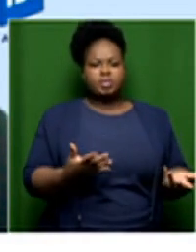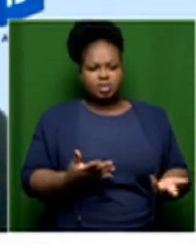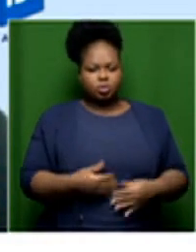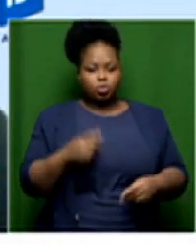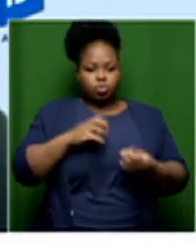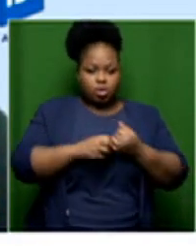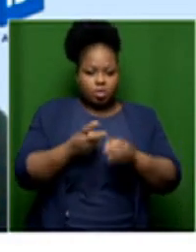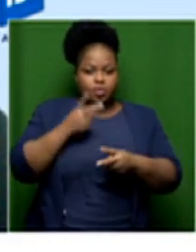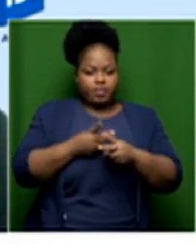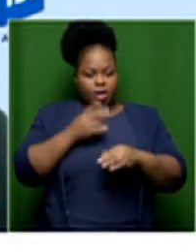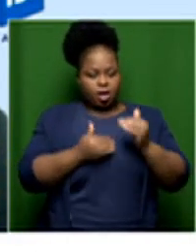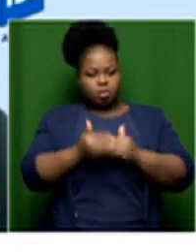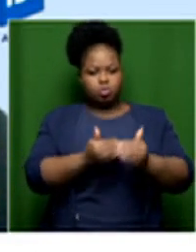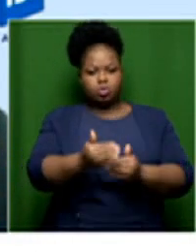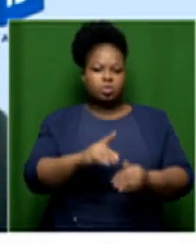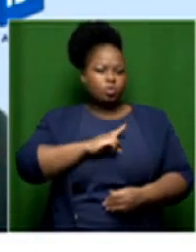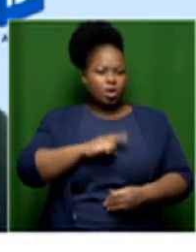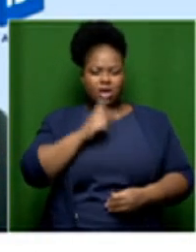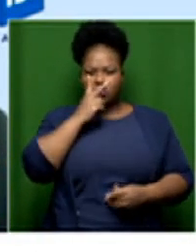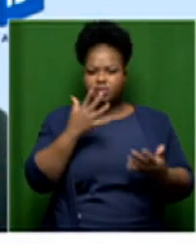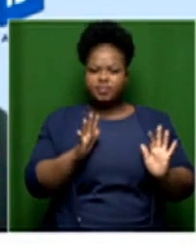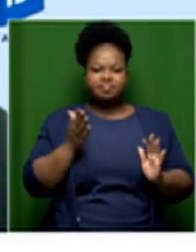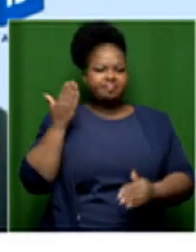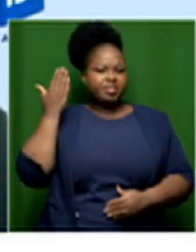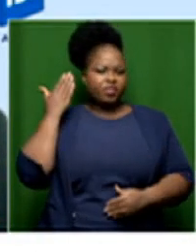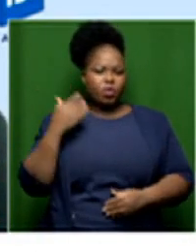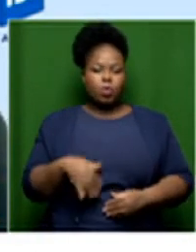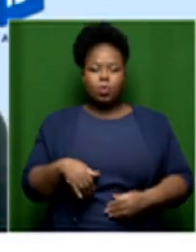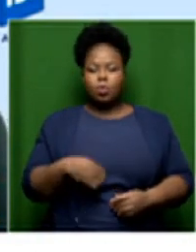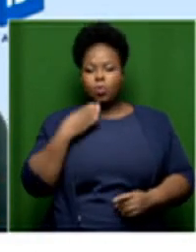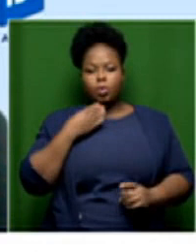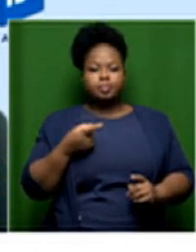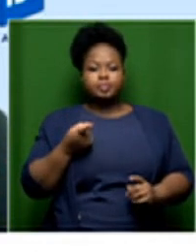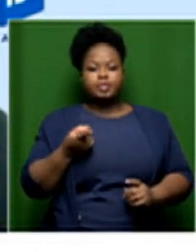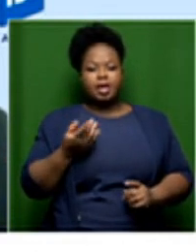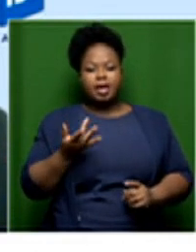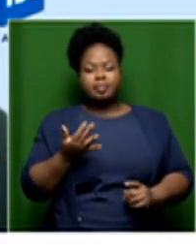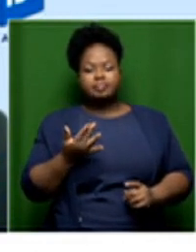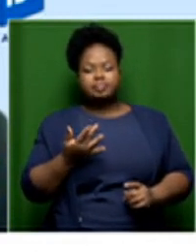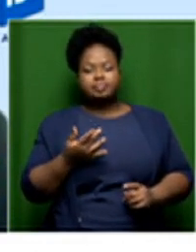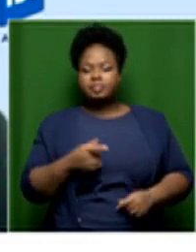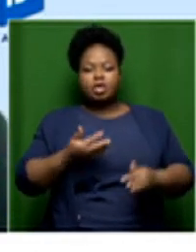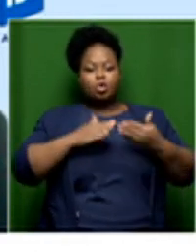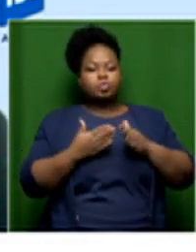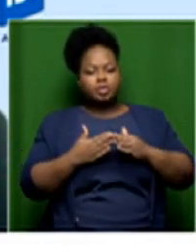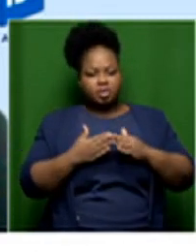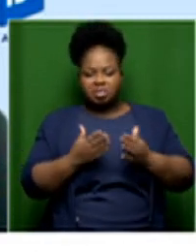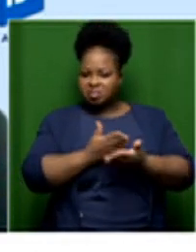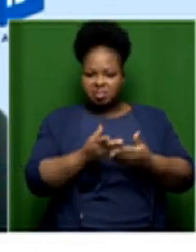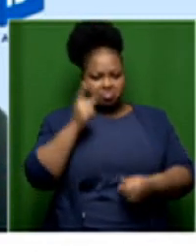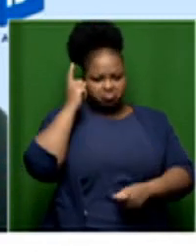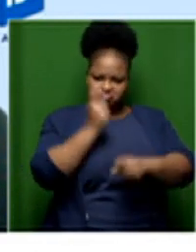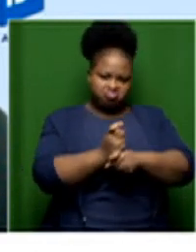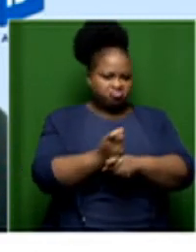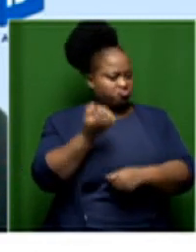of the finalization of the process? Because we have seen previously, Mr. Sheburi, where communities have actually resisted,